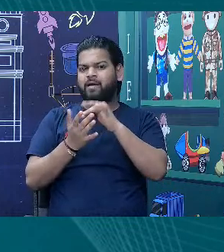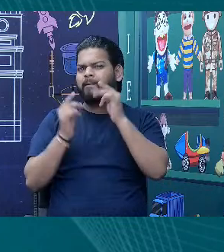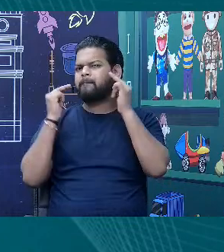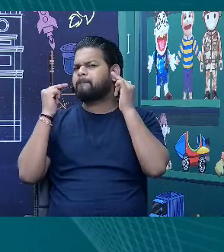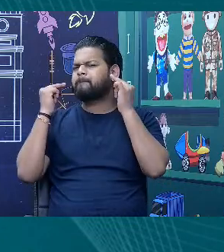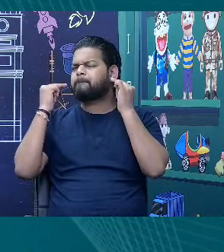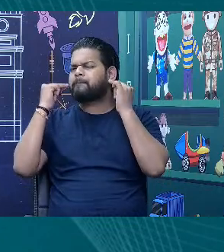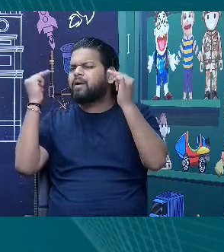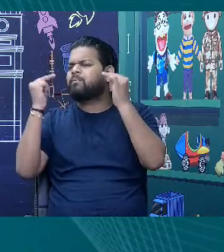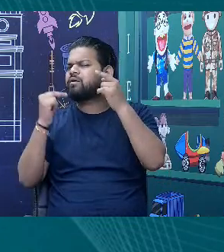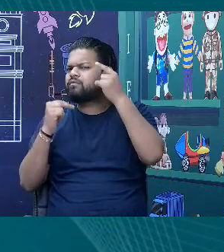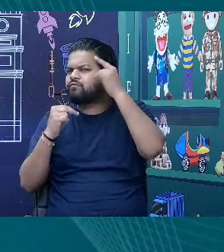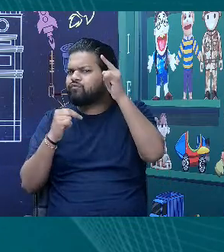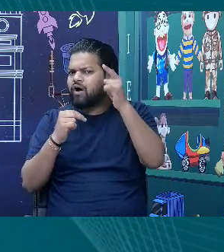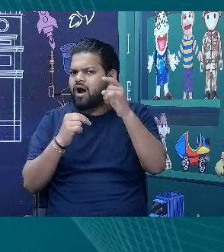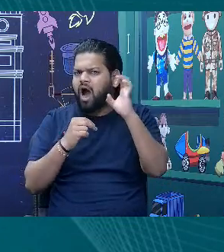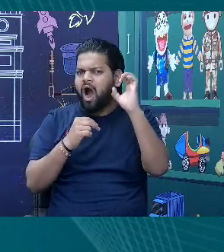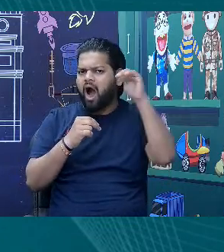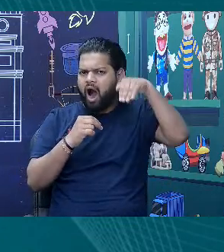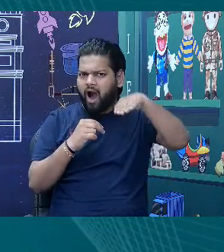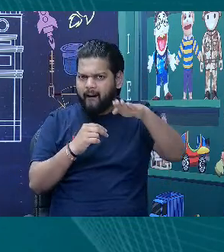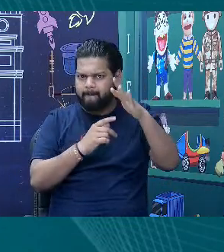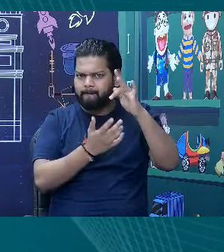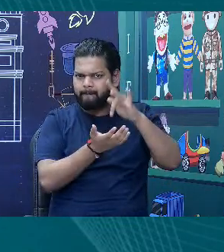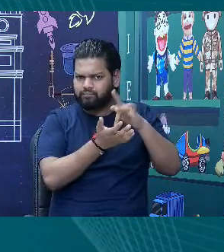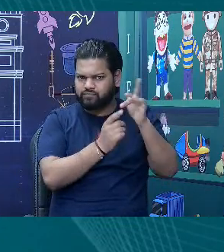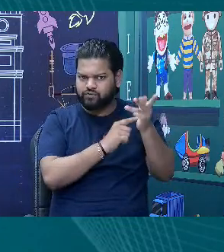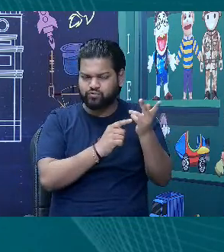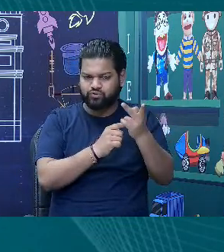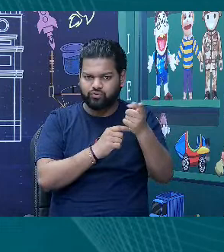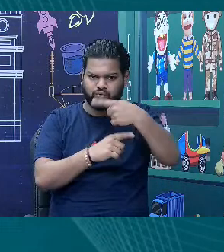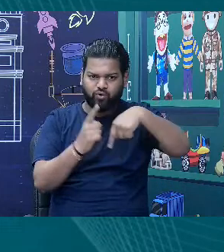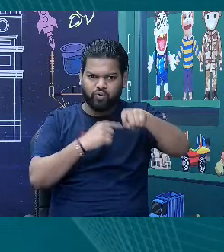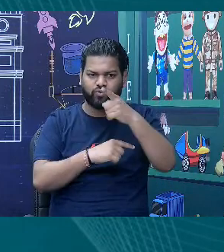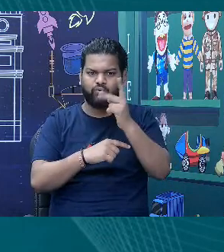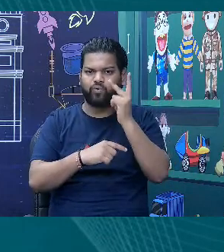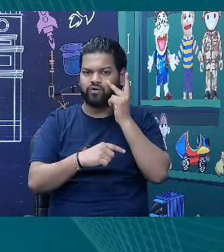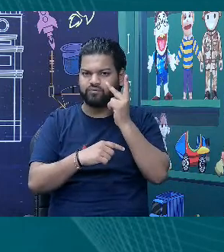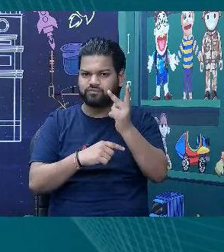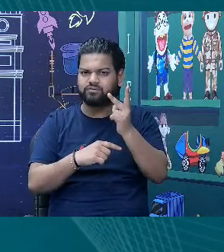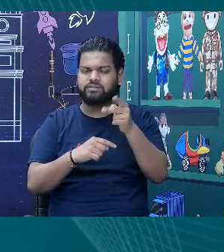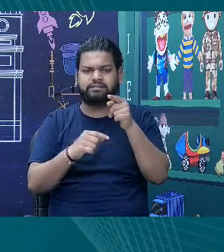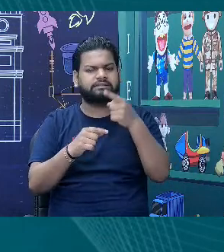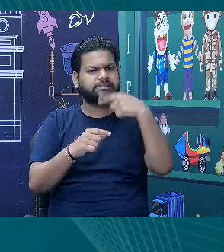the real England. Which one of these is the right sentence you have to tell? Okay.